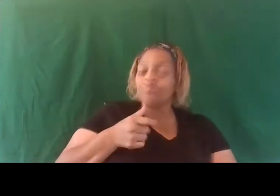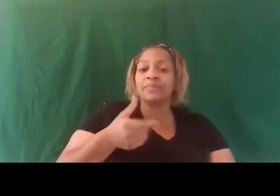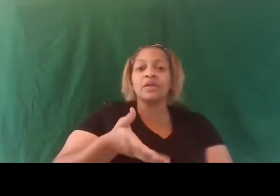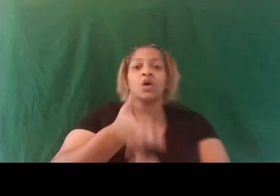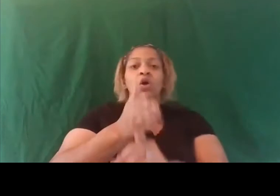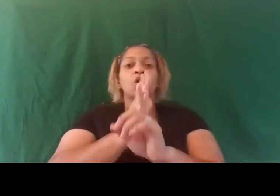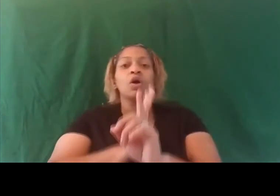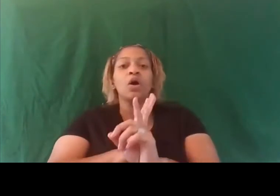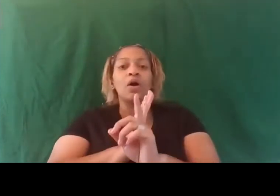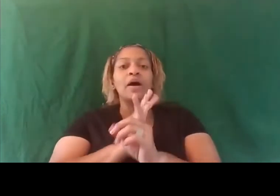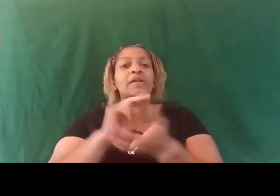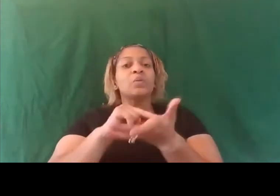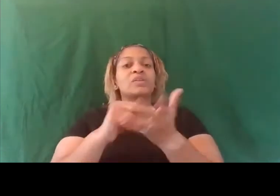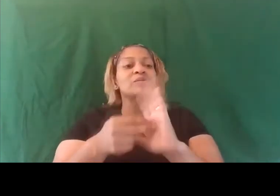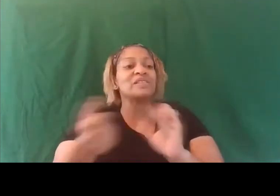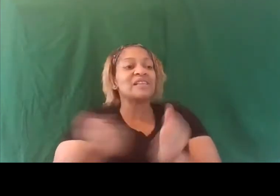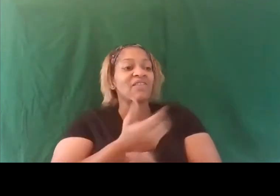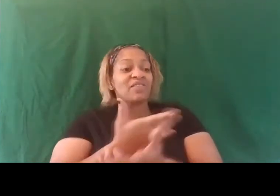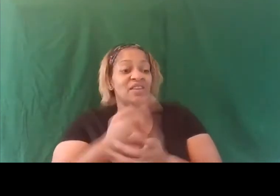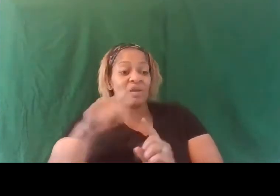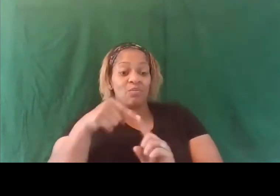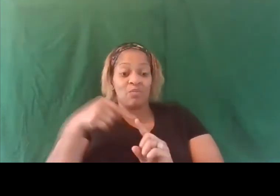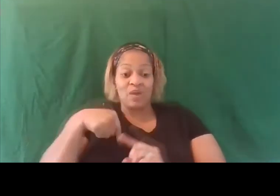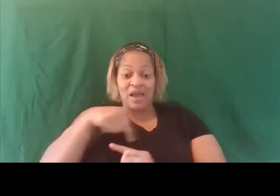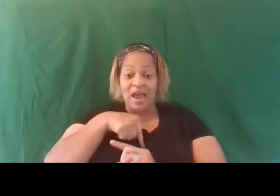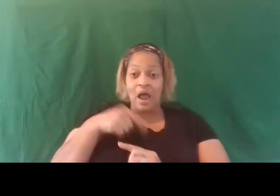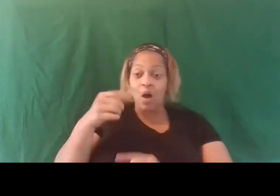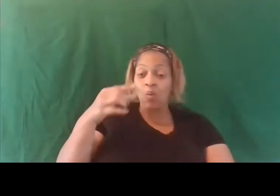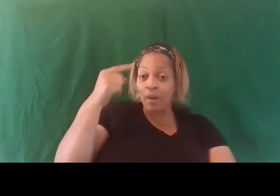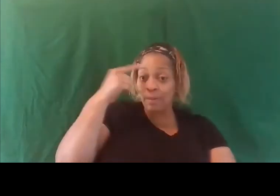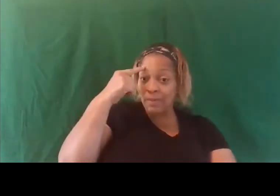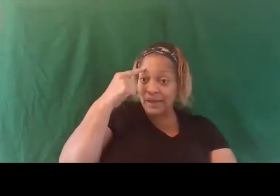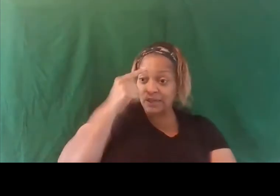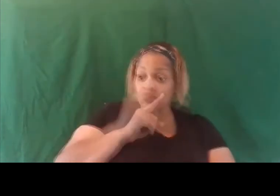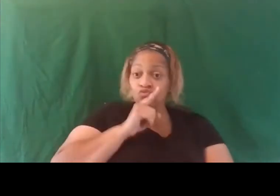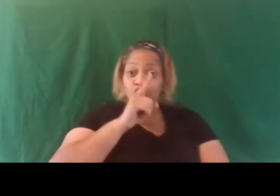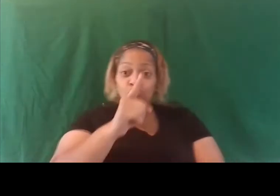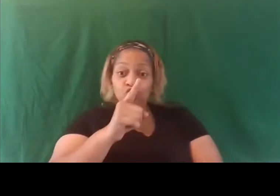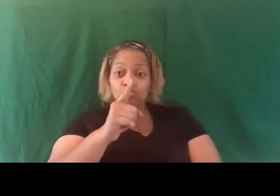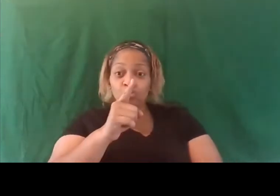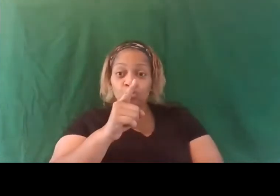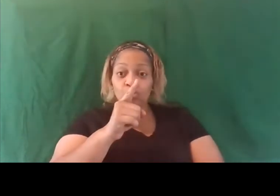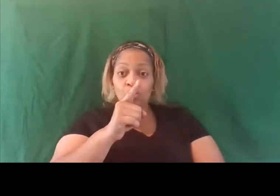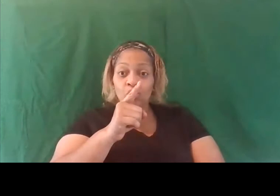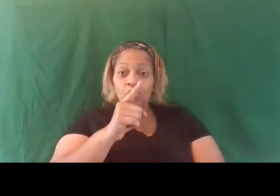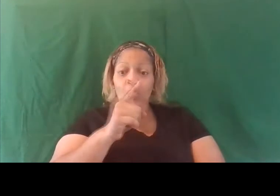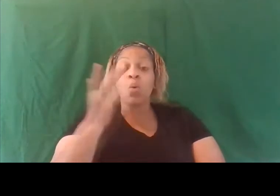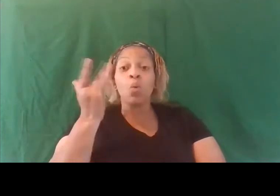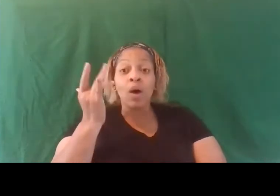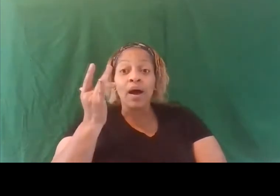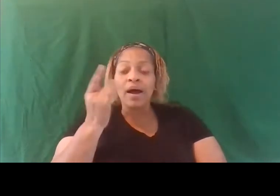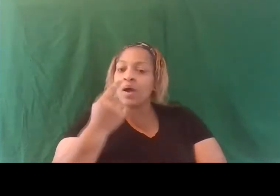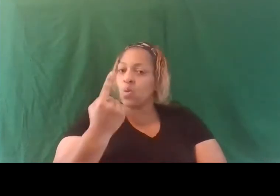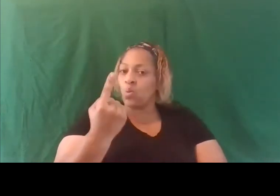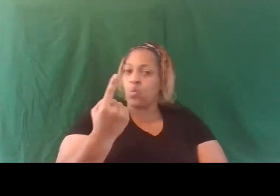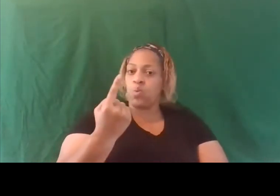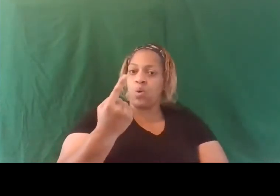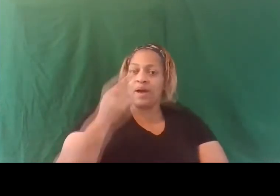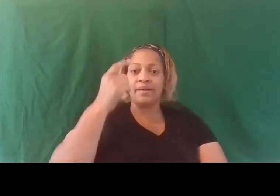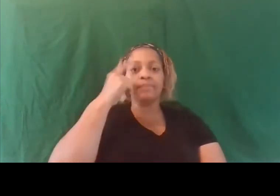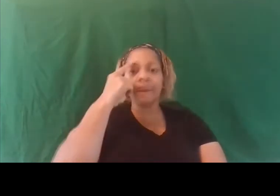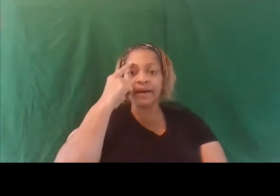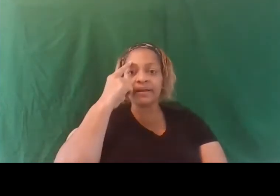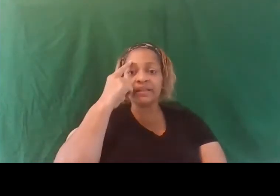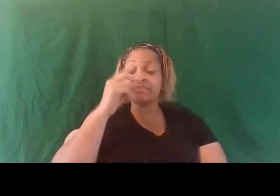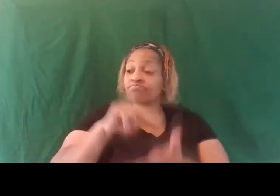Therefore, everything about that mind must be true of my mind because there is only one mind. So if the